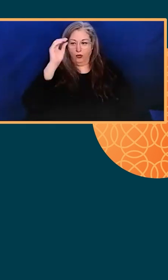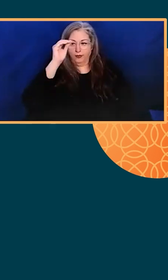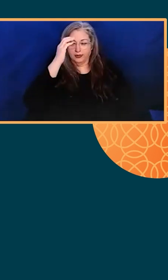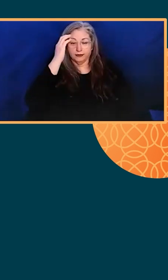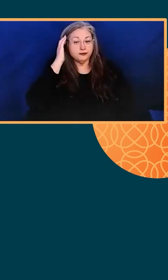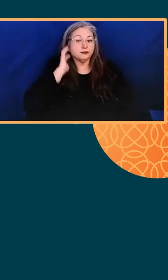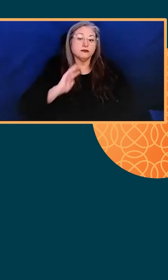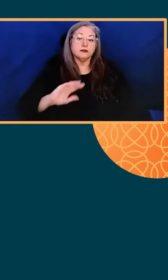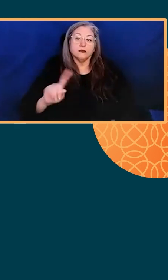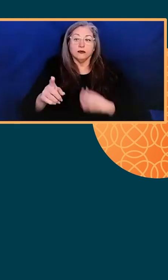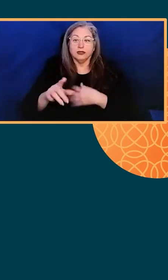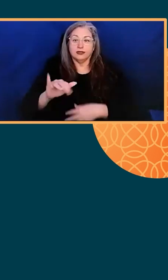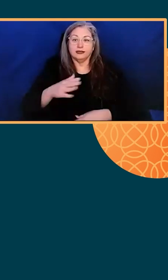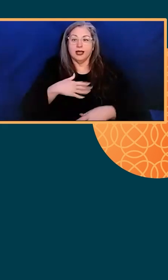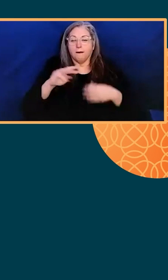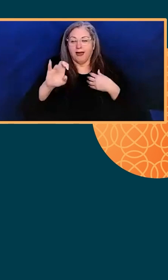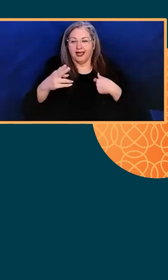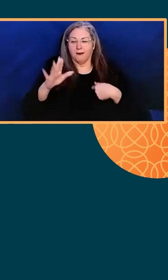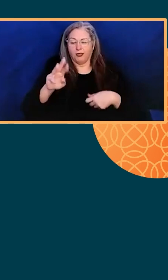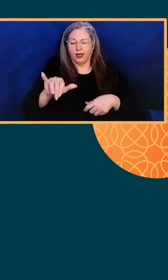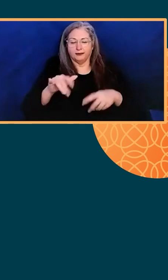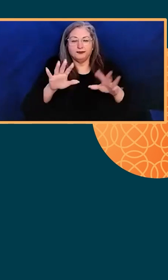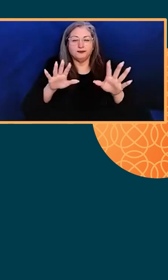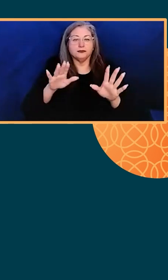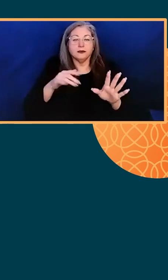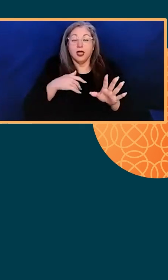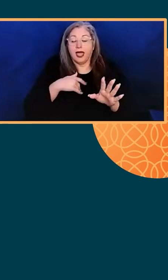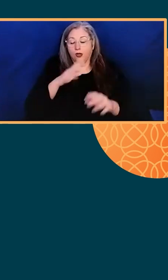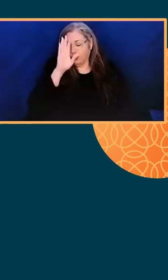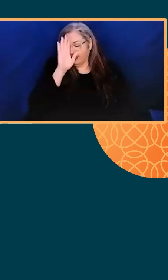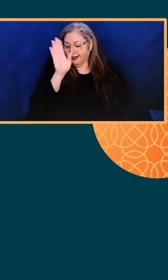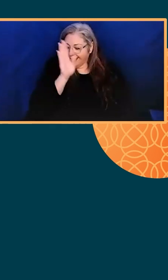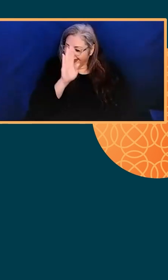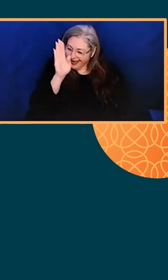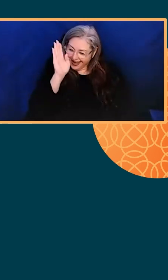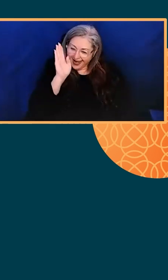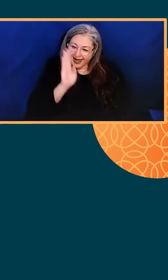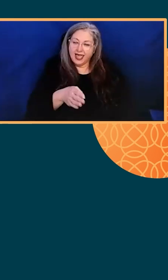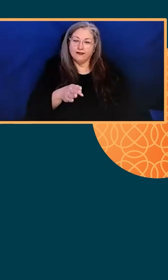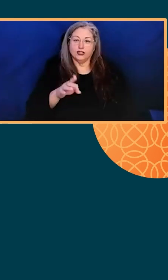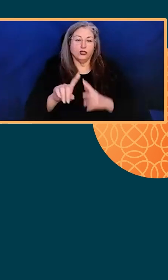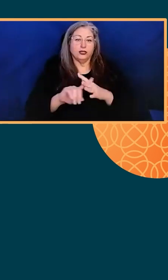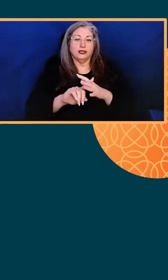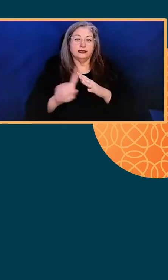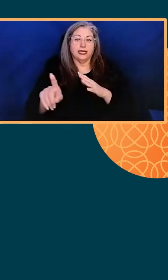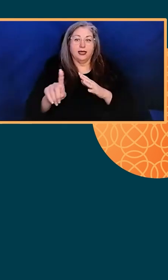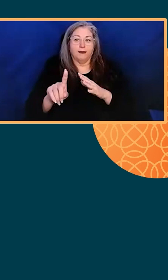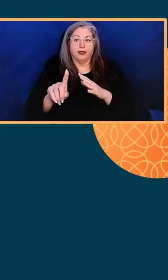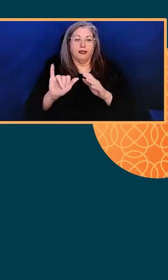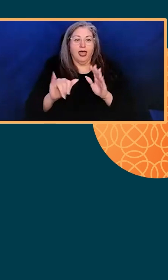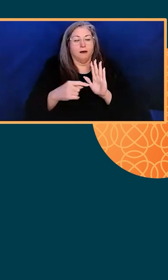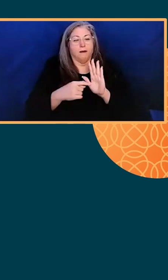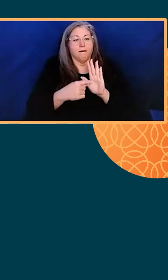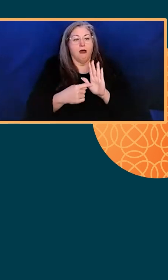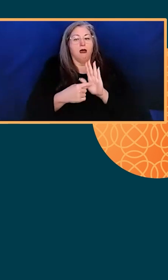But, and this is Micah, by the way, I will never be able to escape the model minority